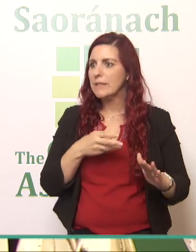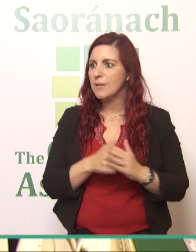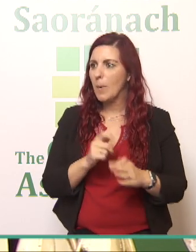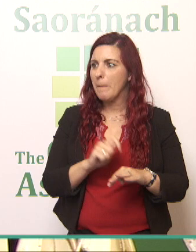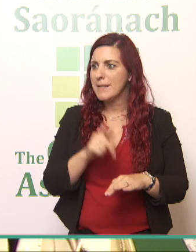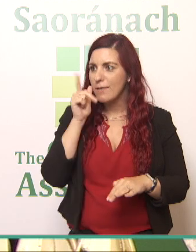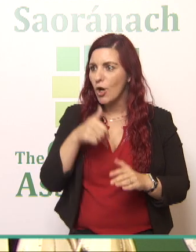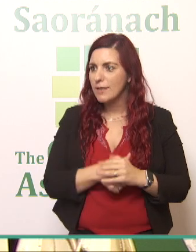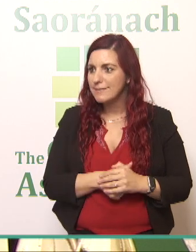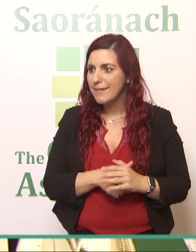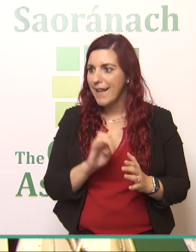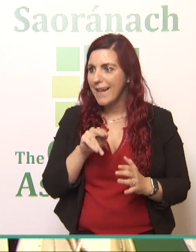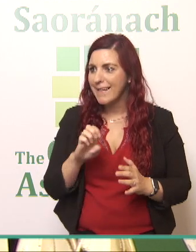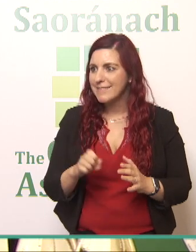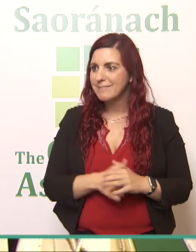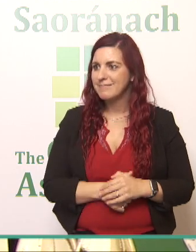luck with that, Ellie.